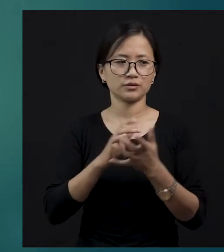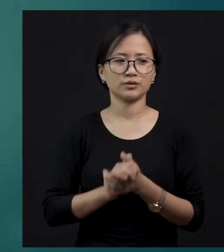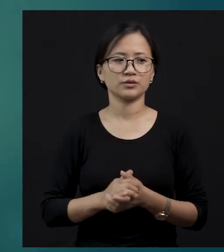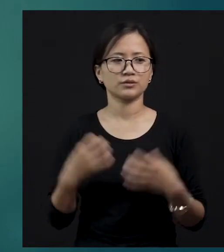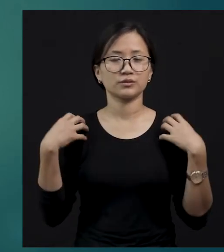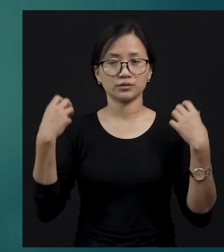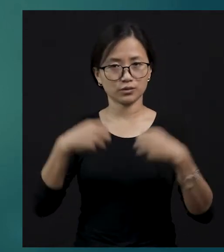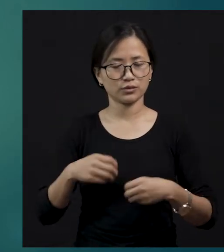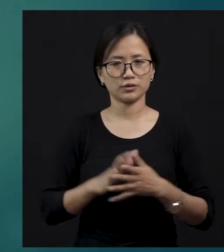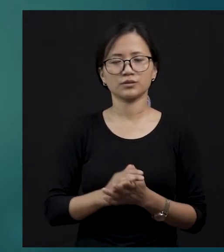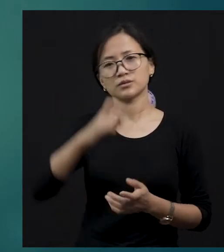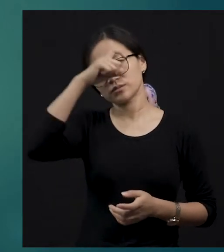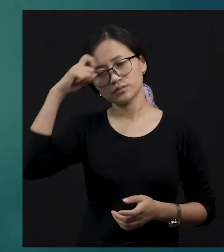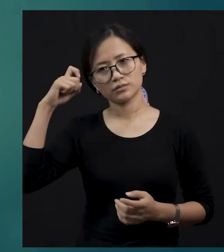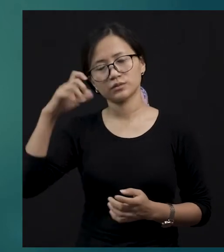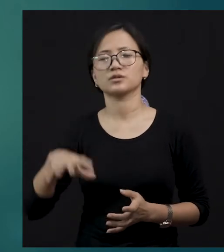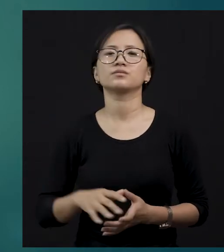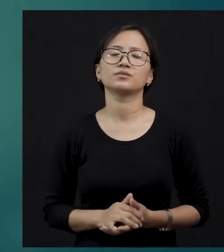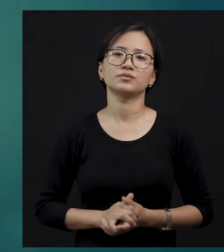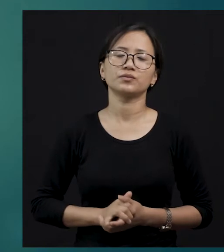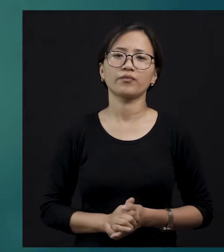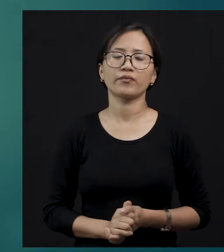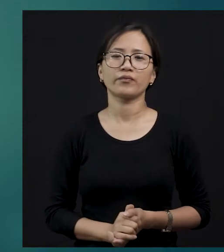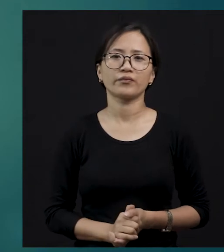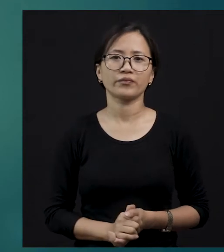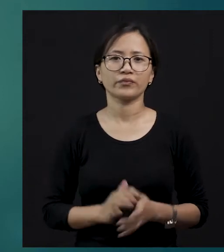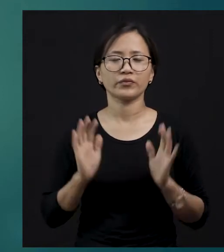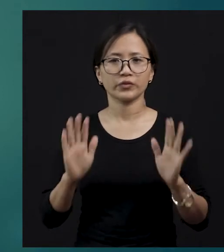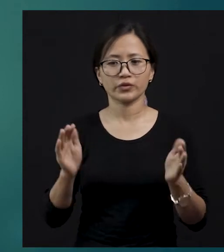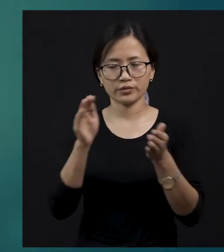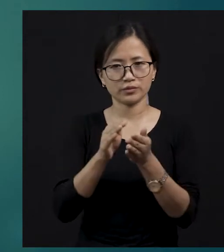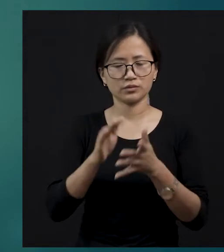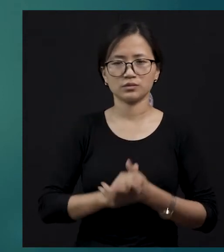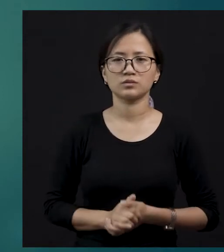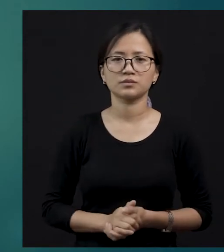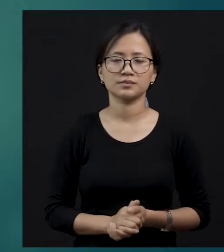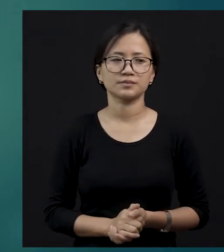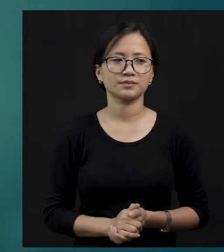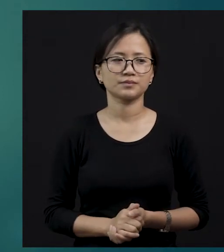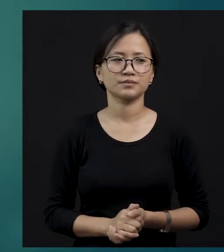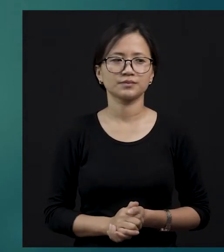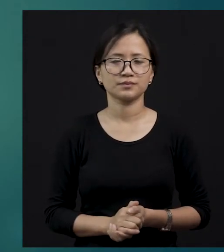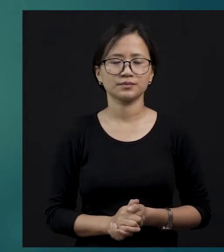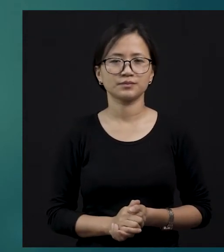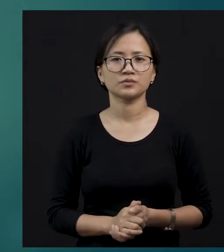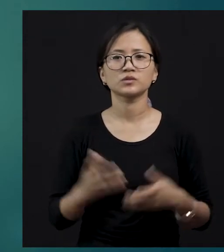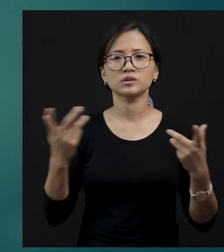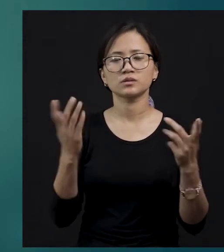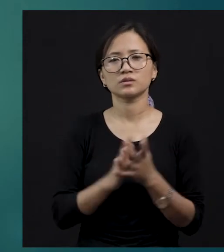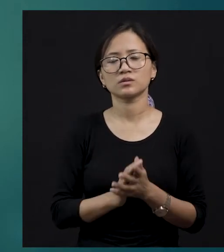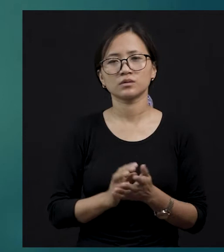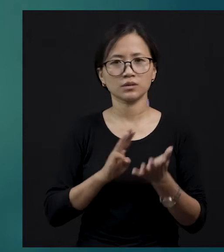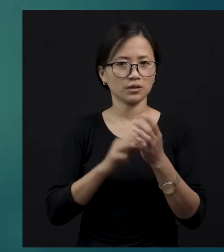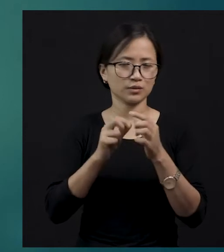the summer, in order to keep their body cool, what do? They have shorter and tighter coat. So that is how they